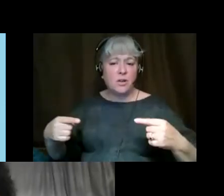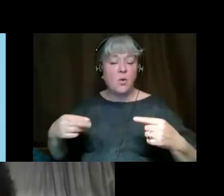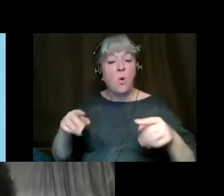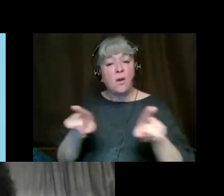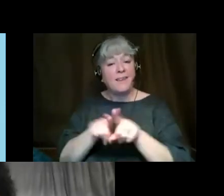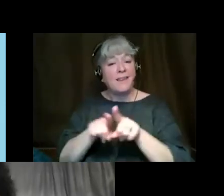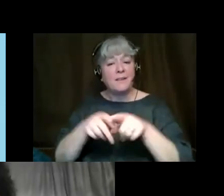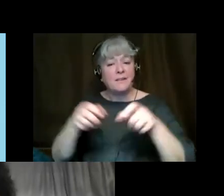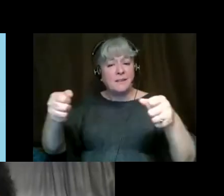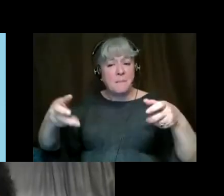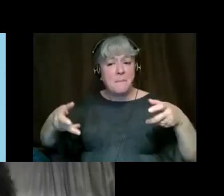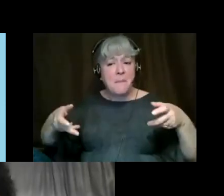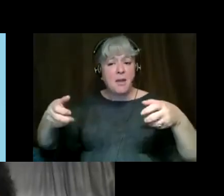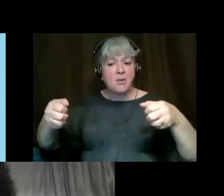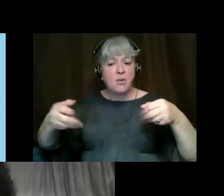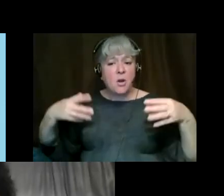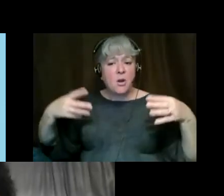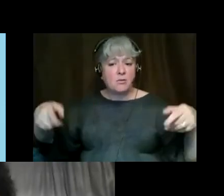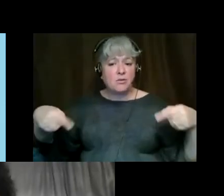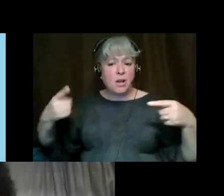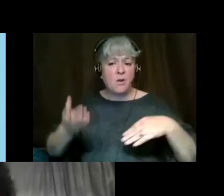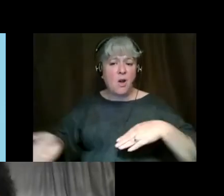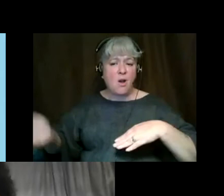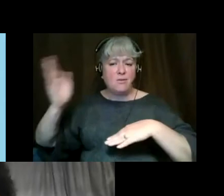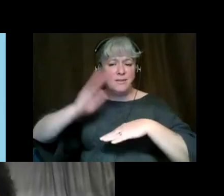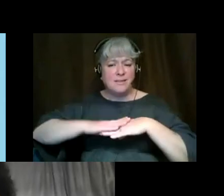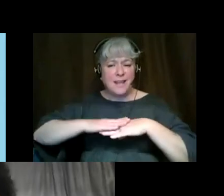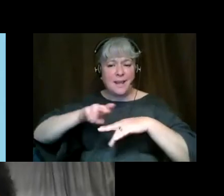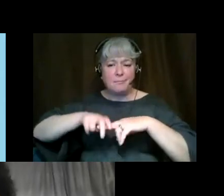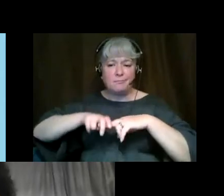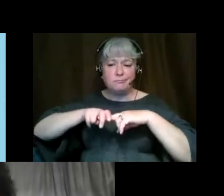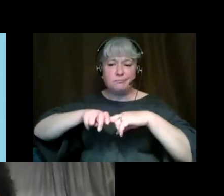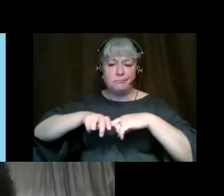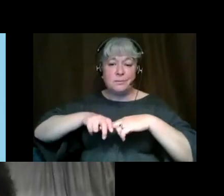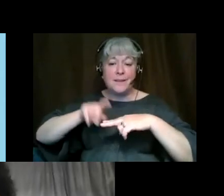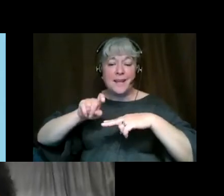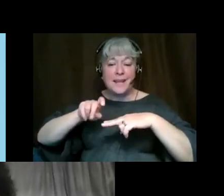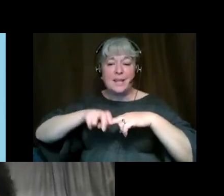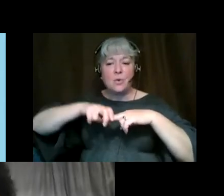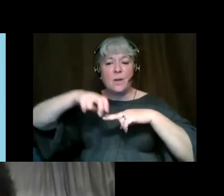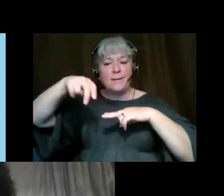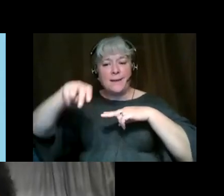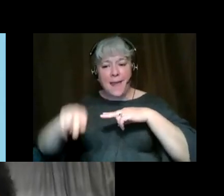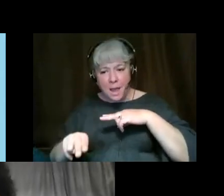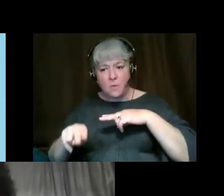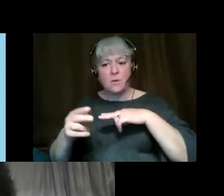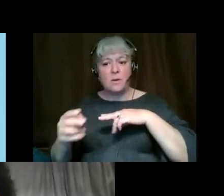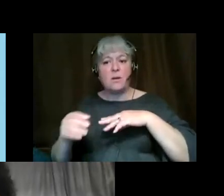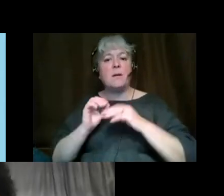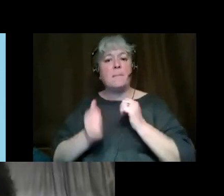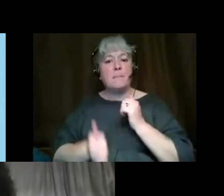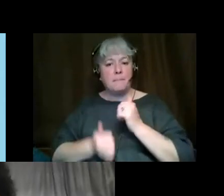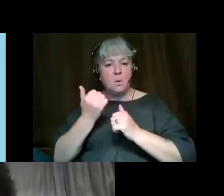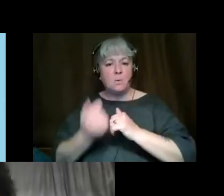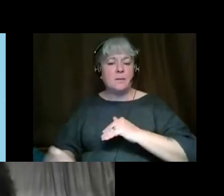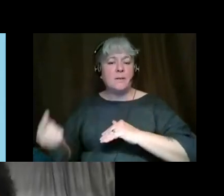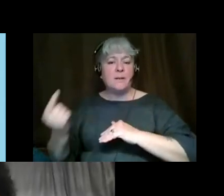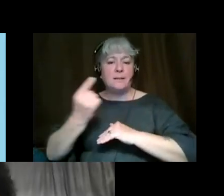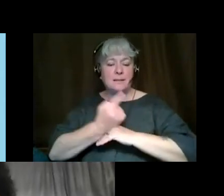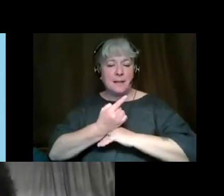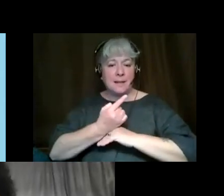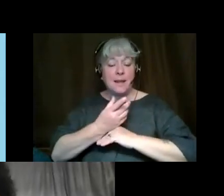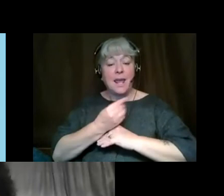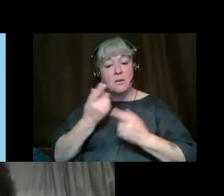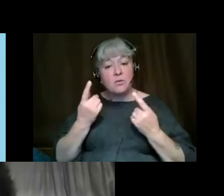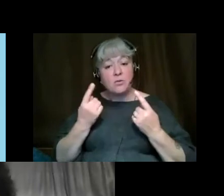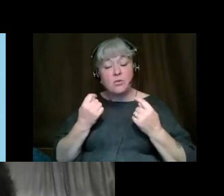chair. They need to get out most of the day and try